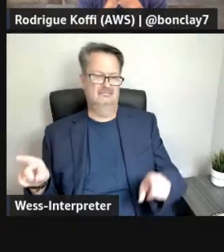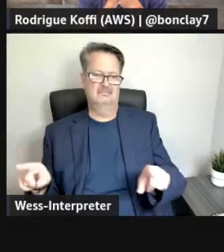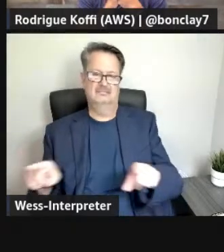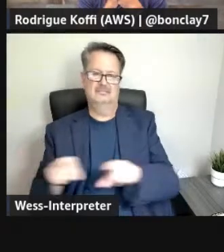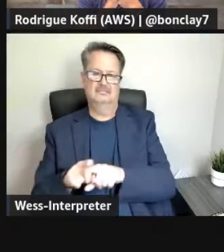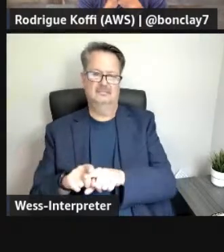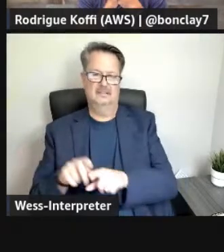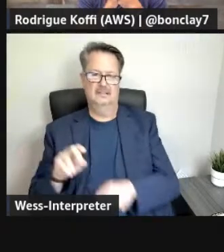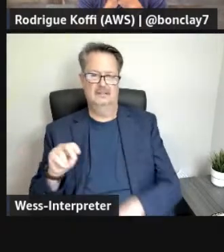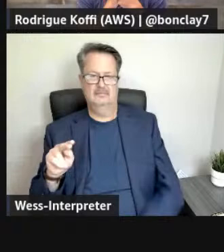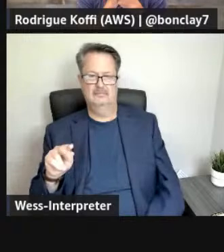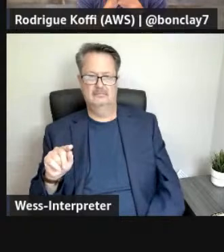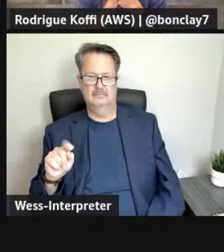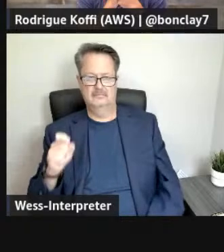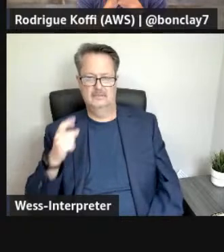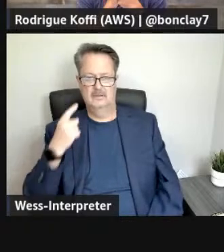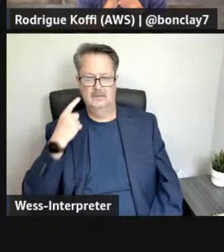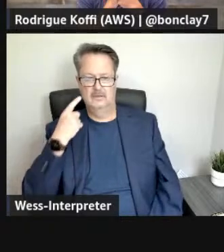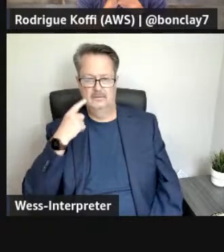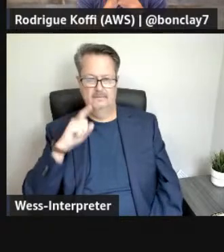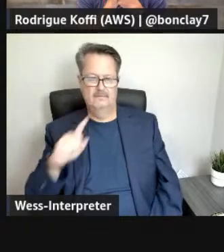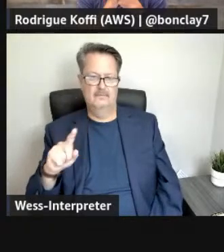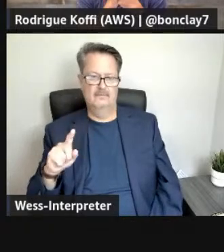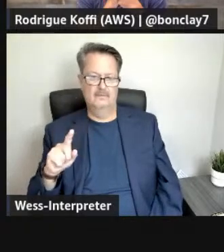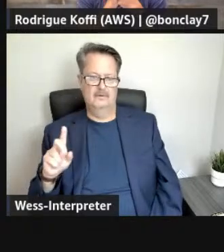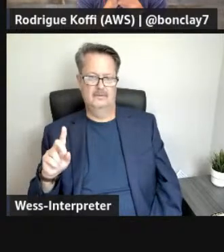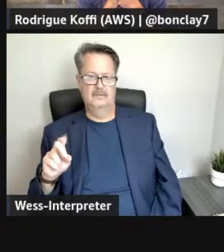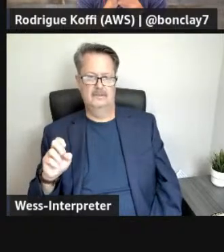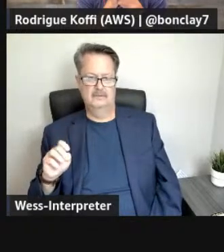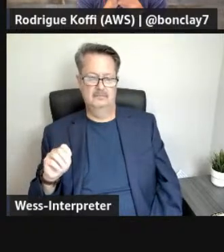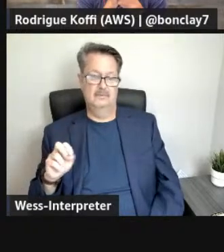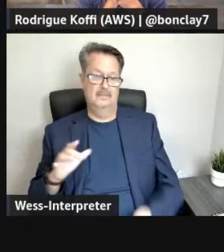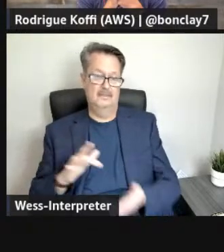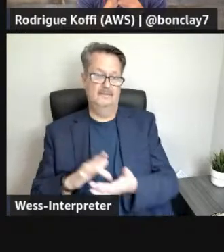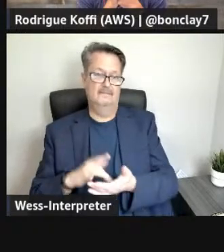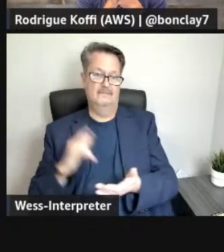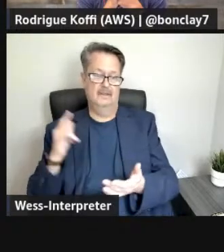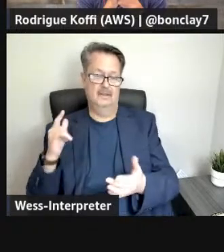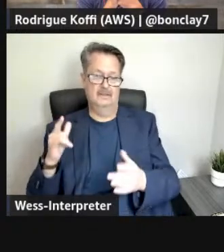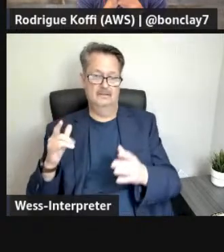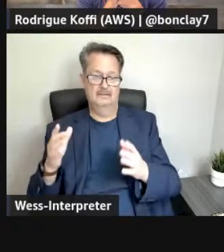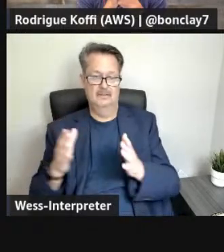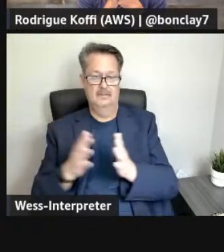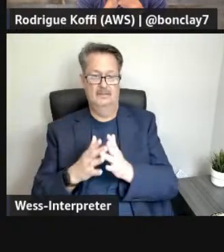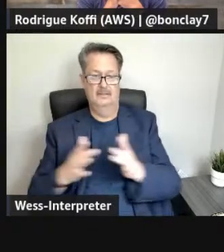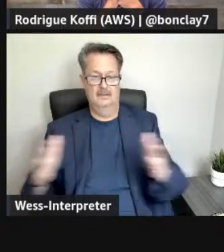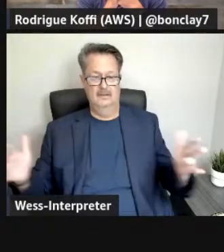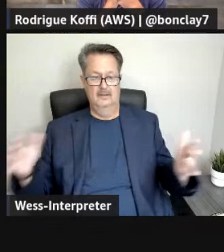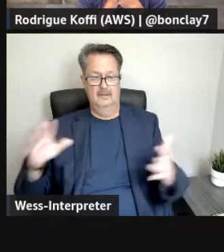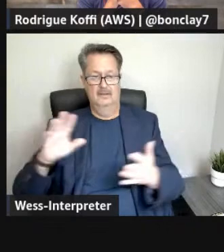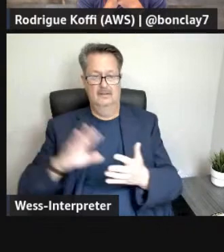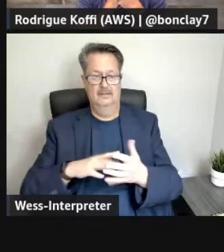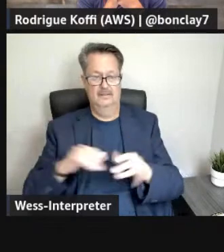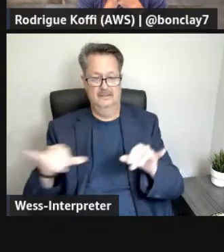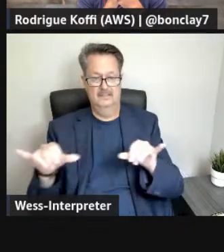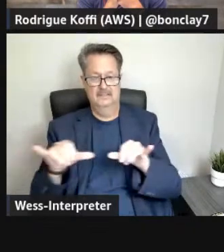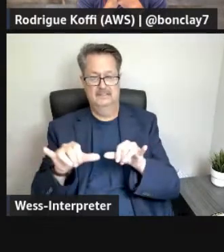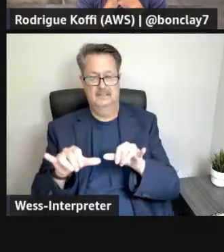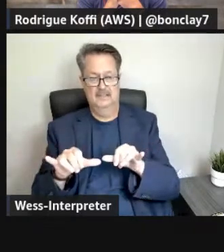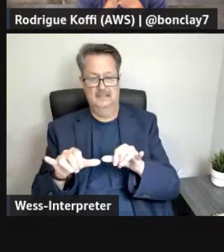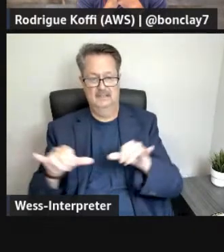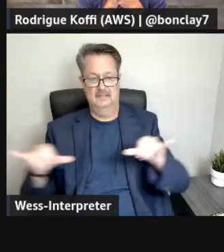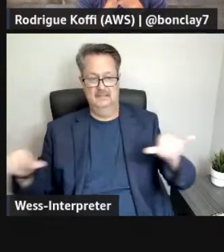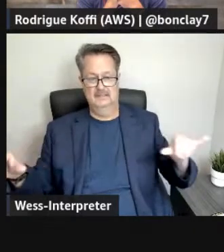set. So here, the advantage here is that the scaling is really simple. So you're simply